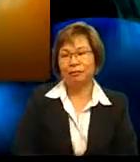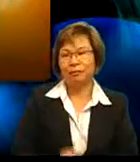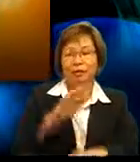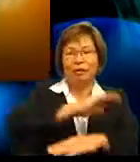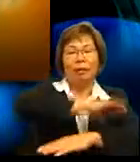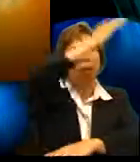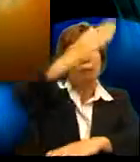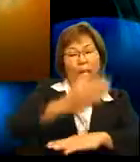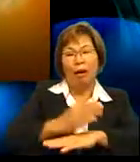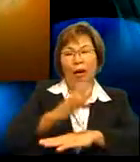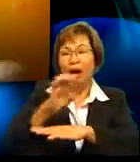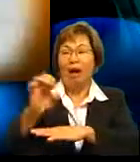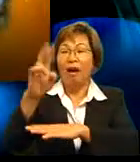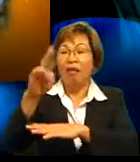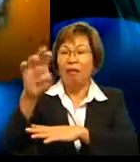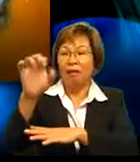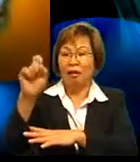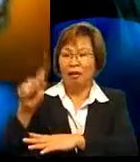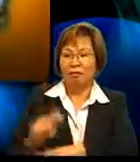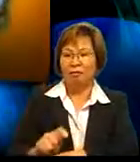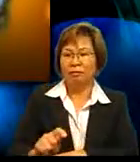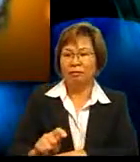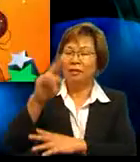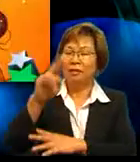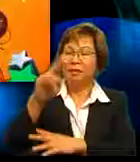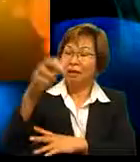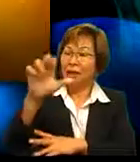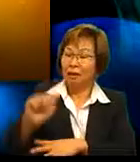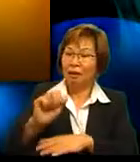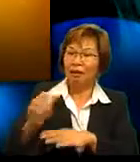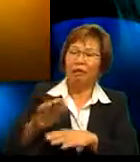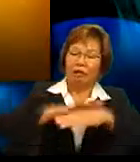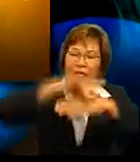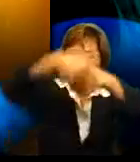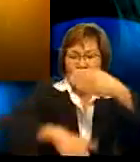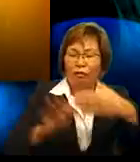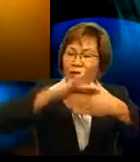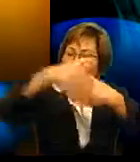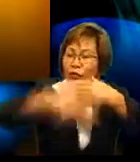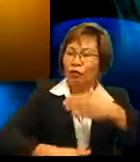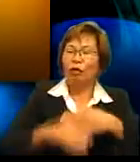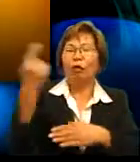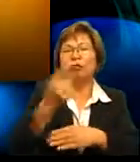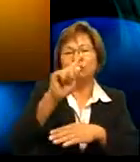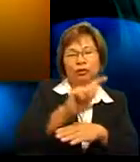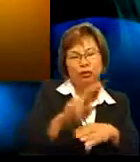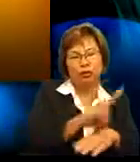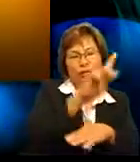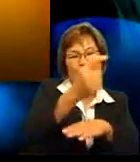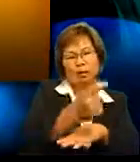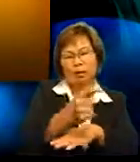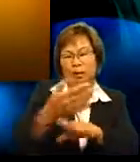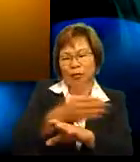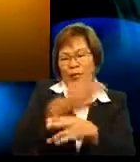Mount Everest, Niagara Falls. Often, we use the before the names of